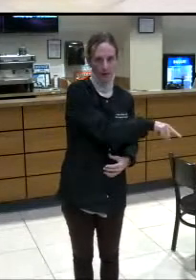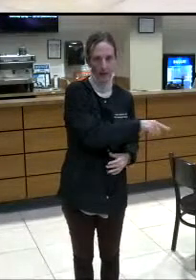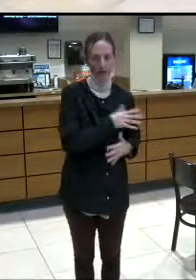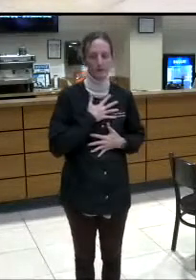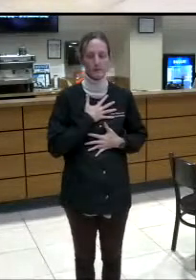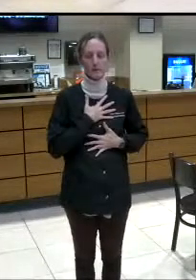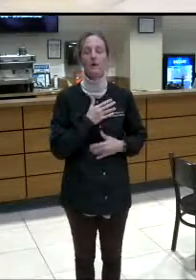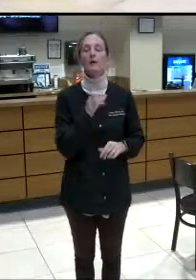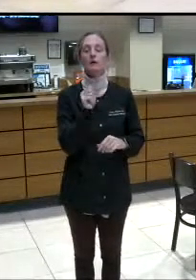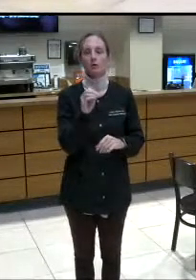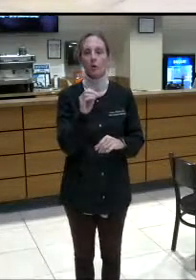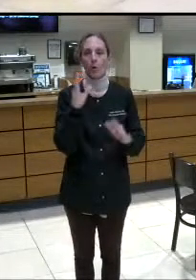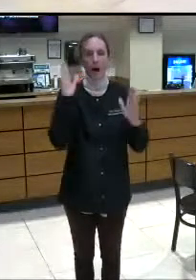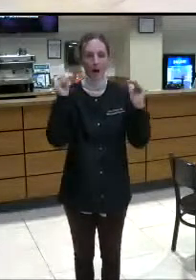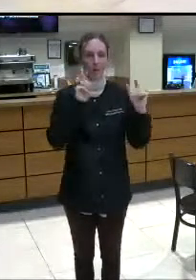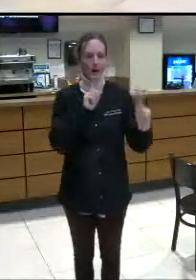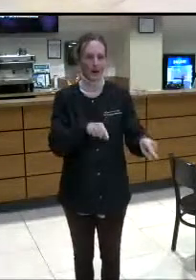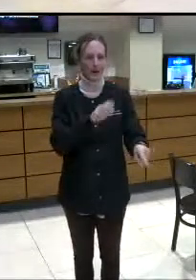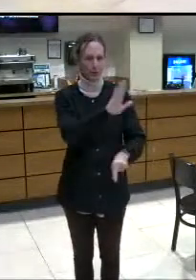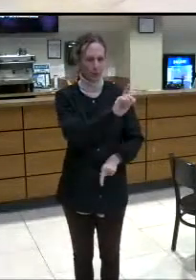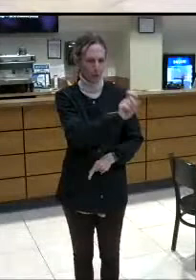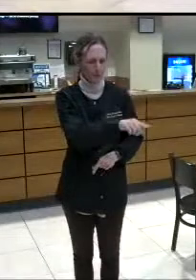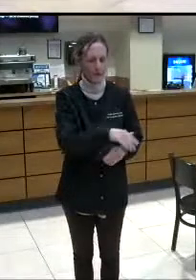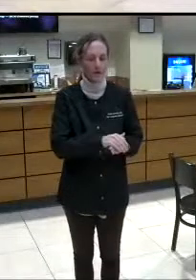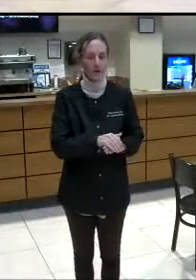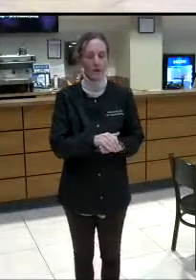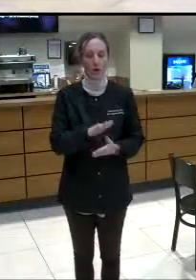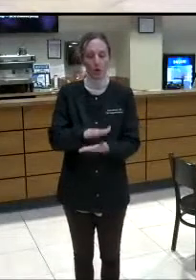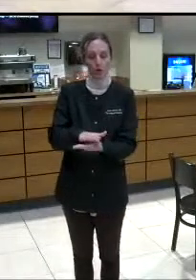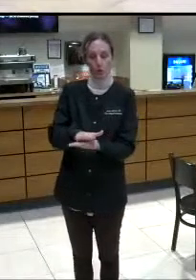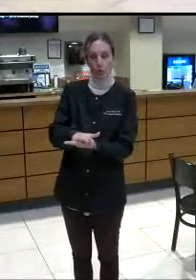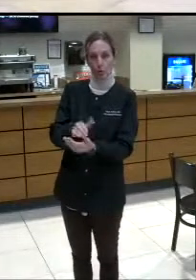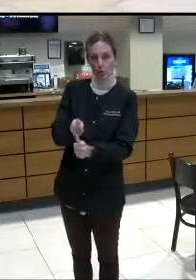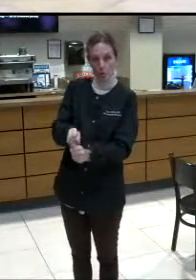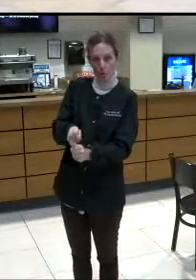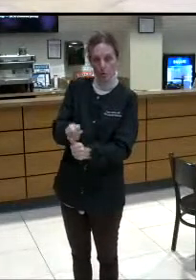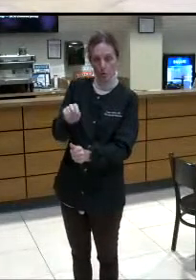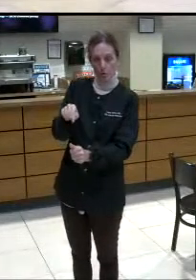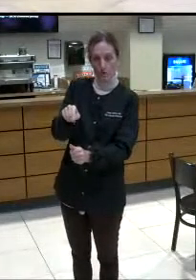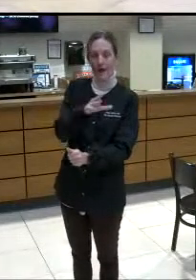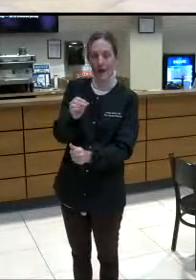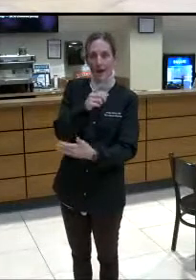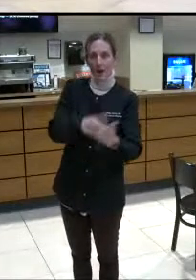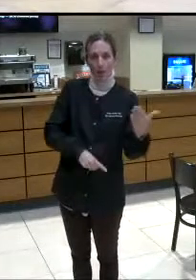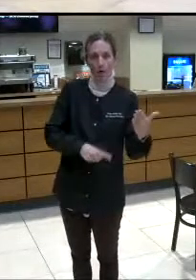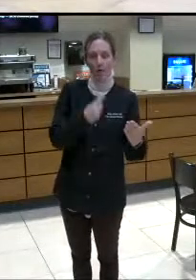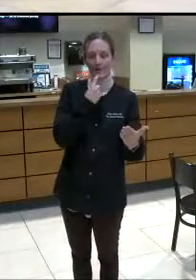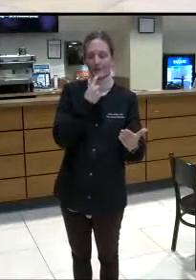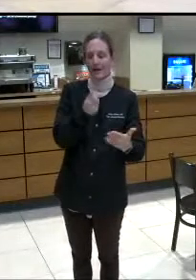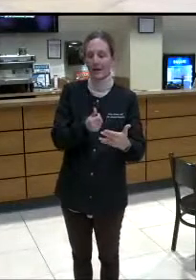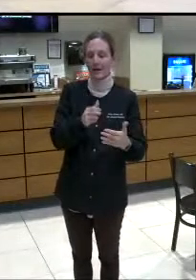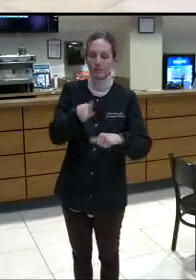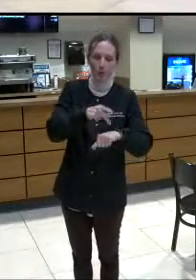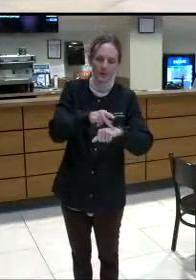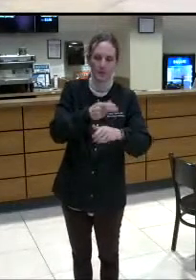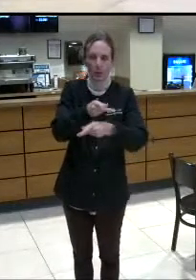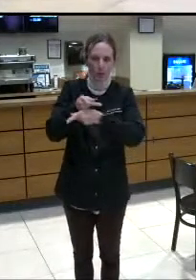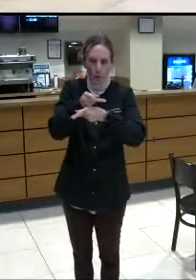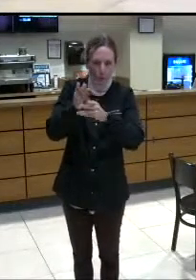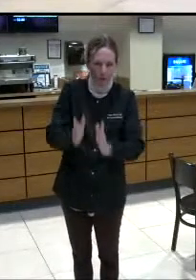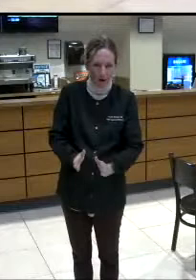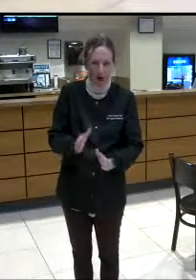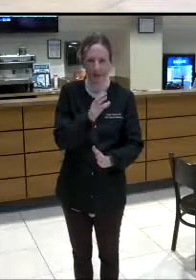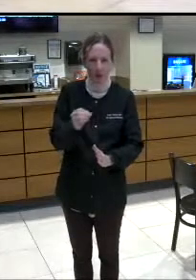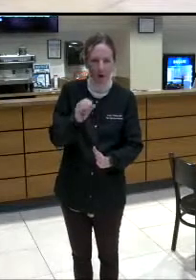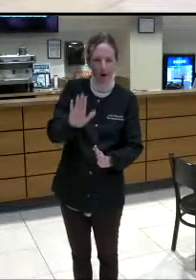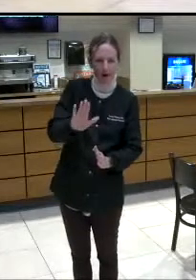hope that I answer your question, is that the school and what we call their principal supervisor and their